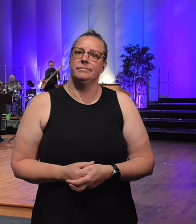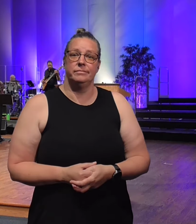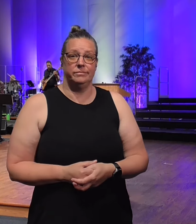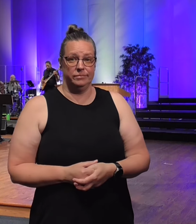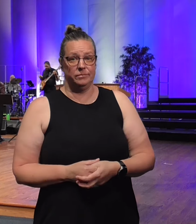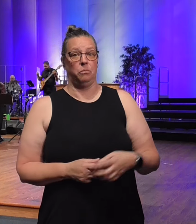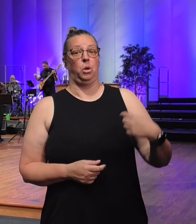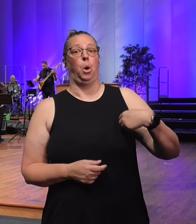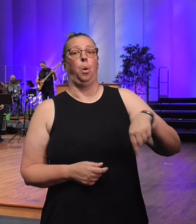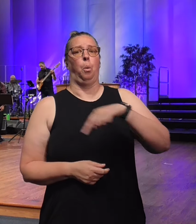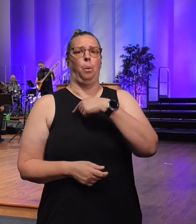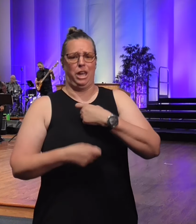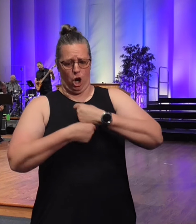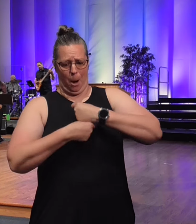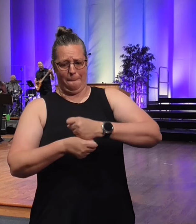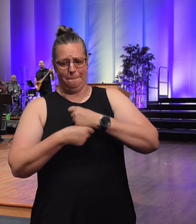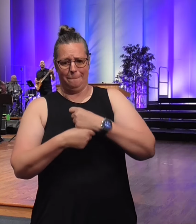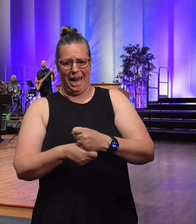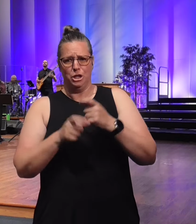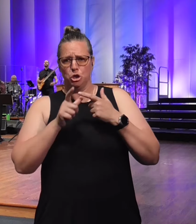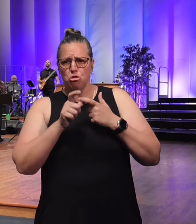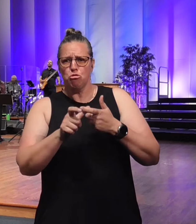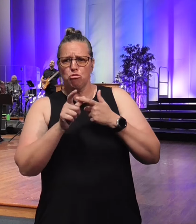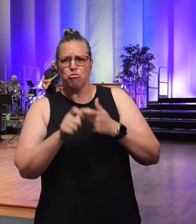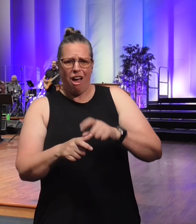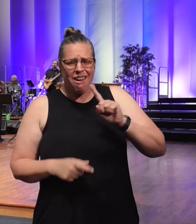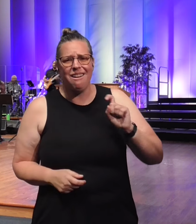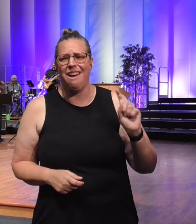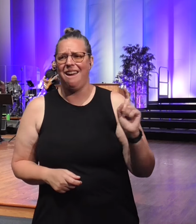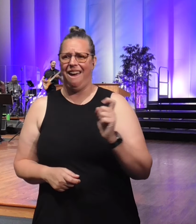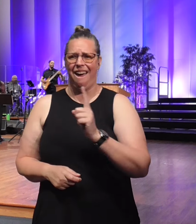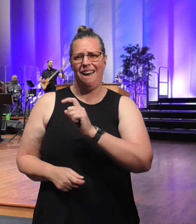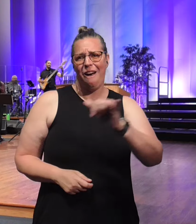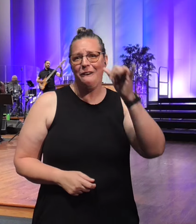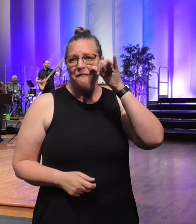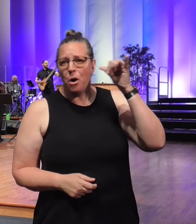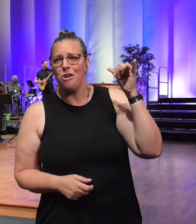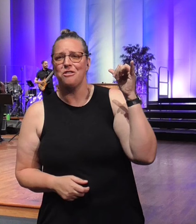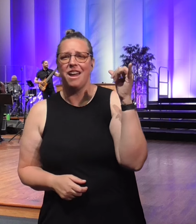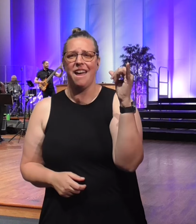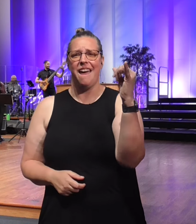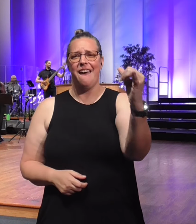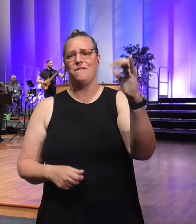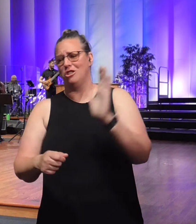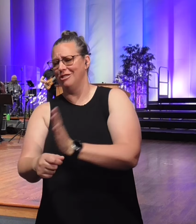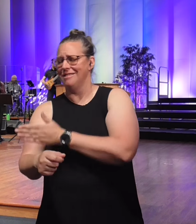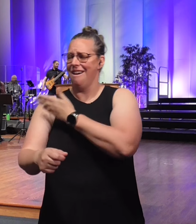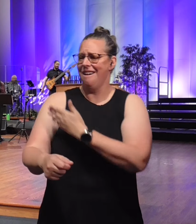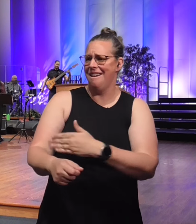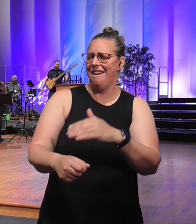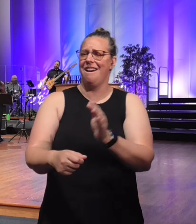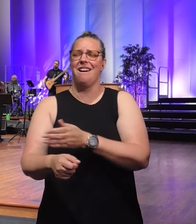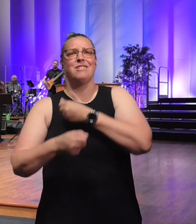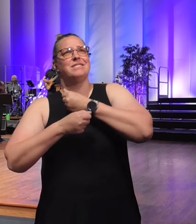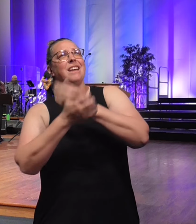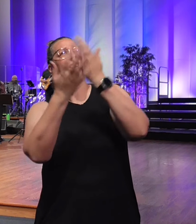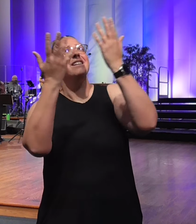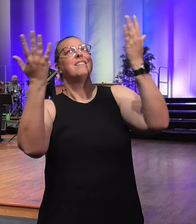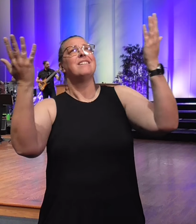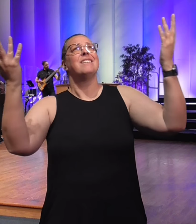'Cause we were made to run through the fields of forever, singing songs, letting